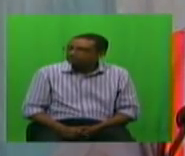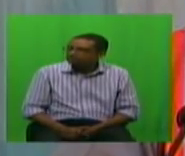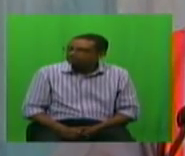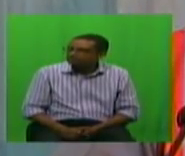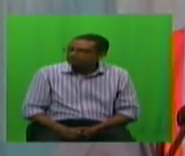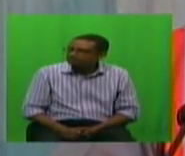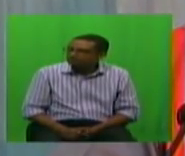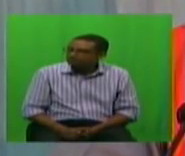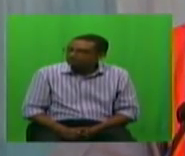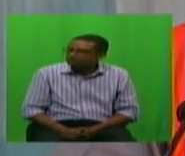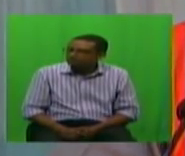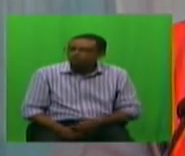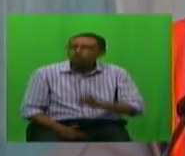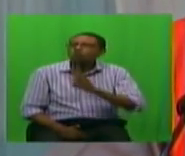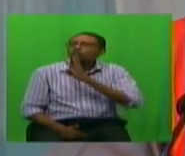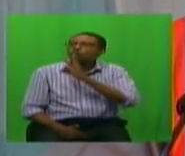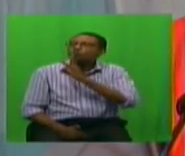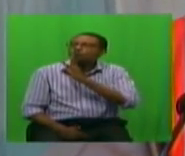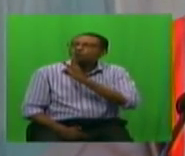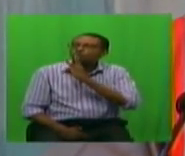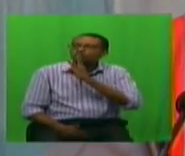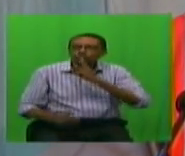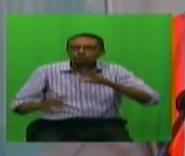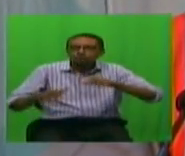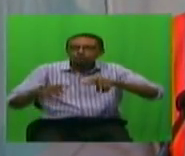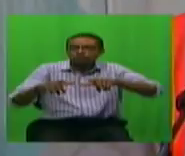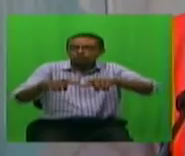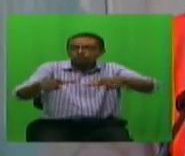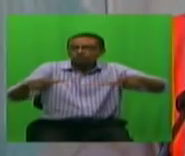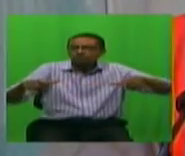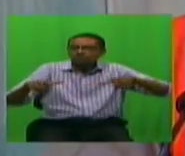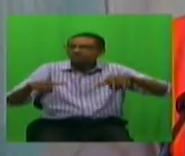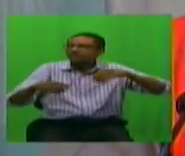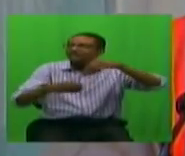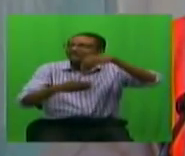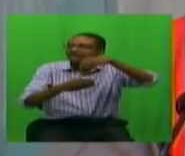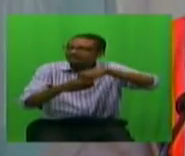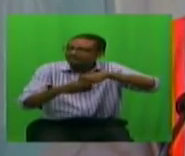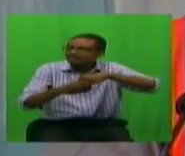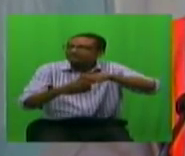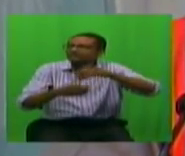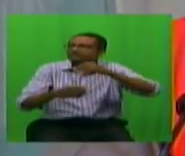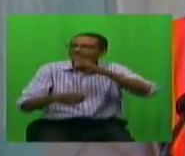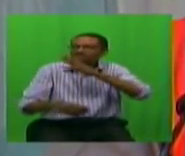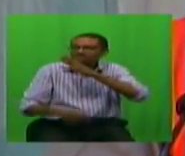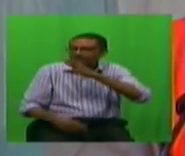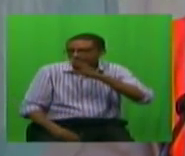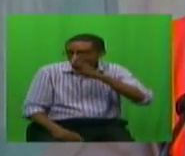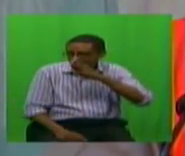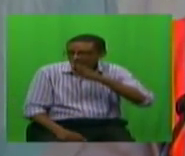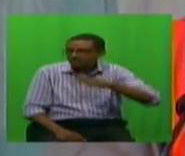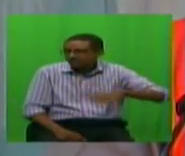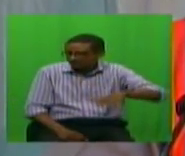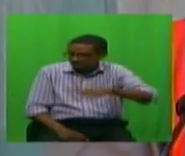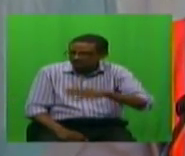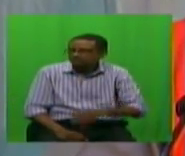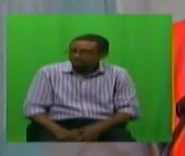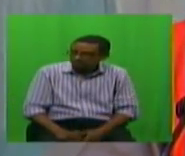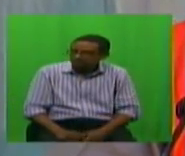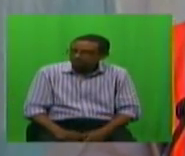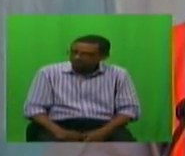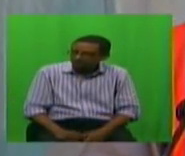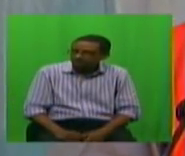is water courses on the farms. Now, I think what he's referring to is that even on farms,